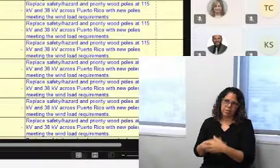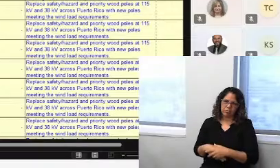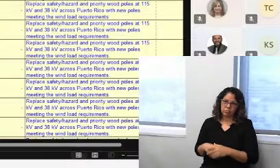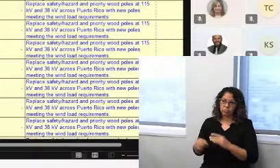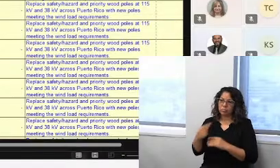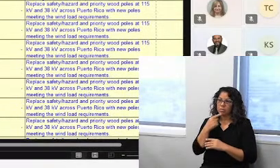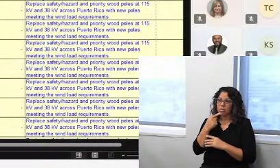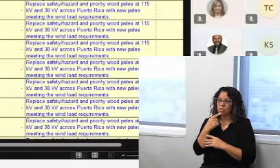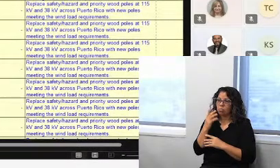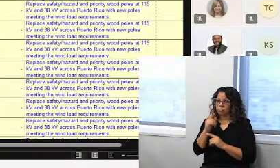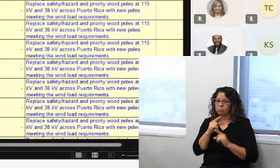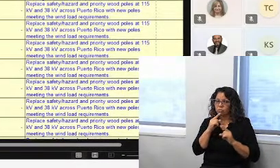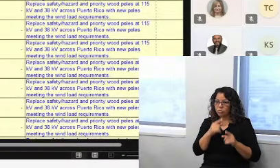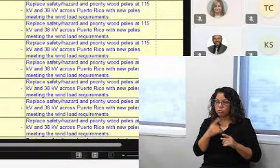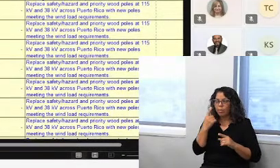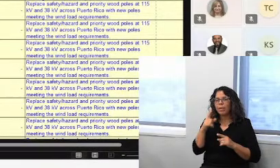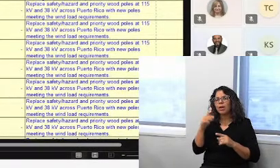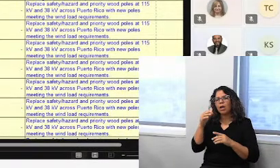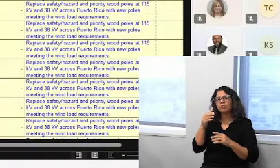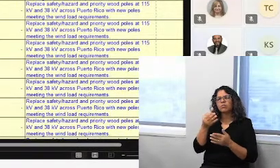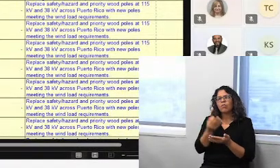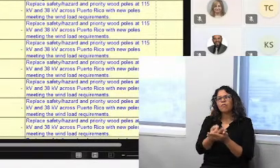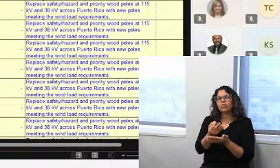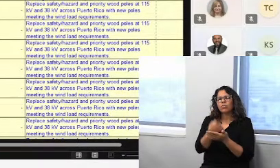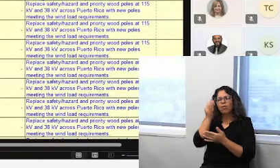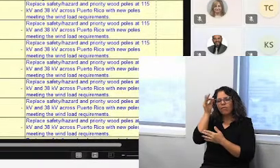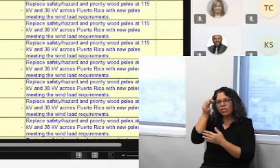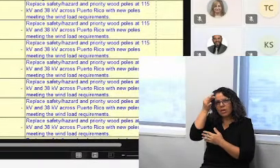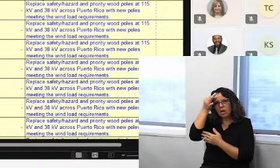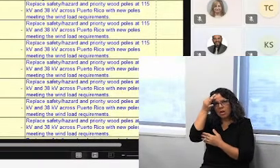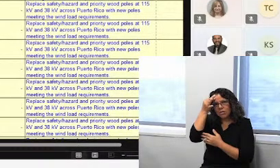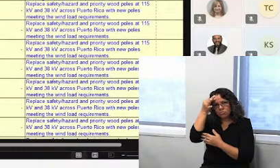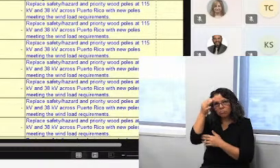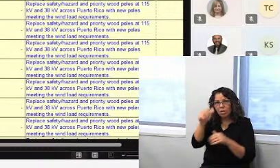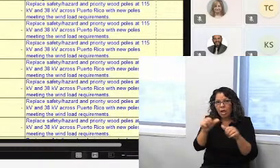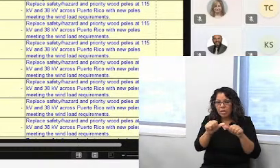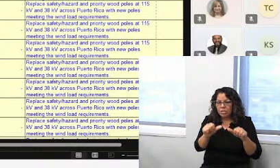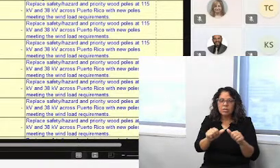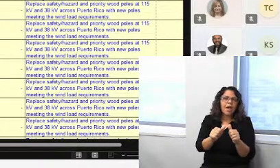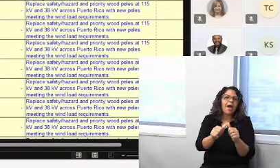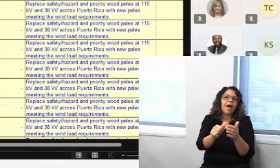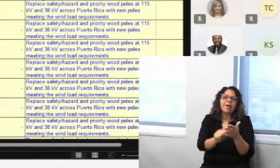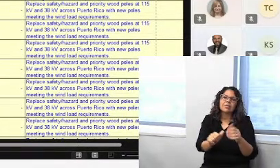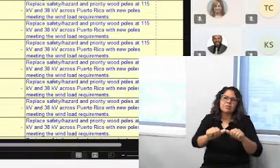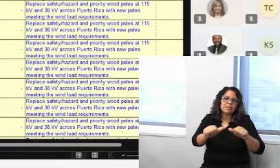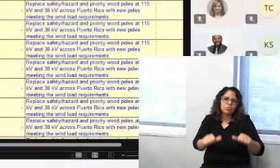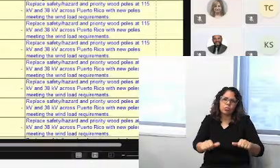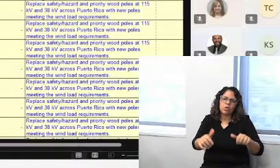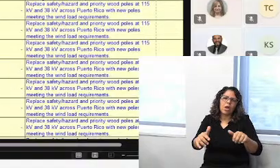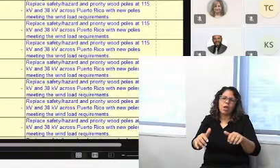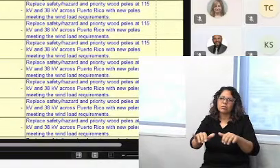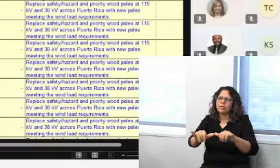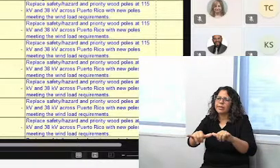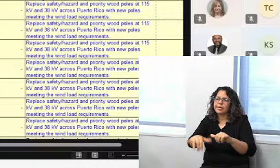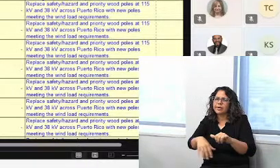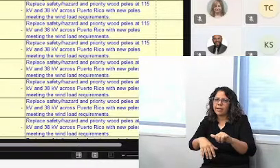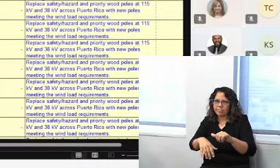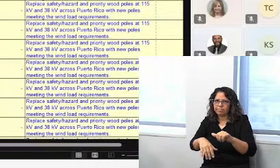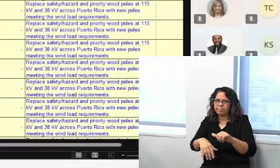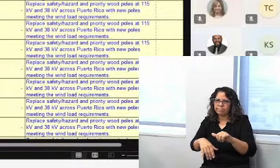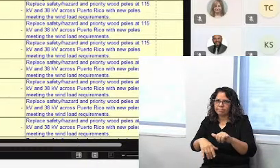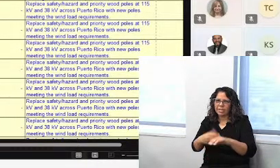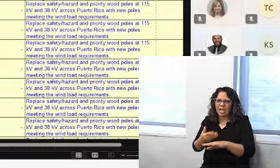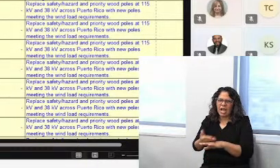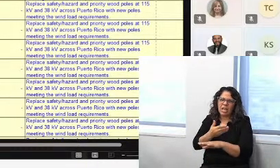been A&E funds, I guess, authorized or able for use, but in advance of the actual obligation. What